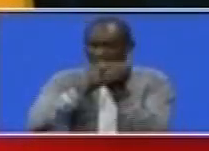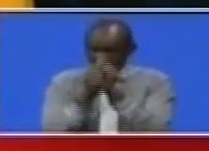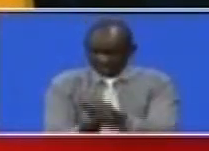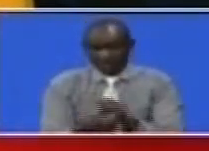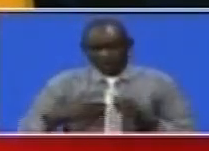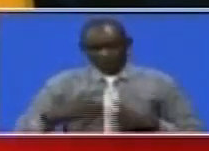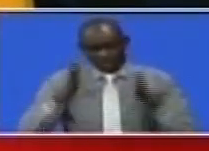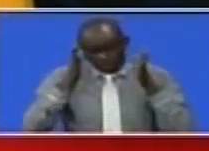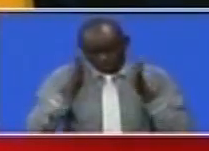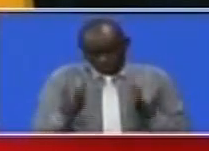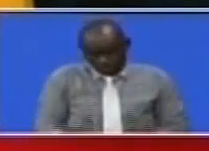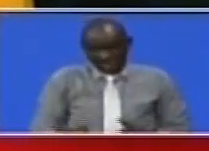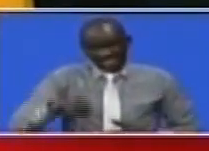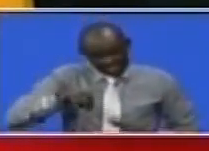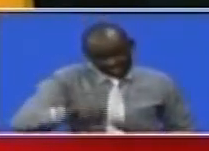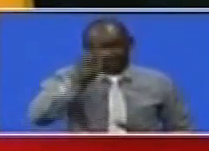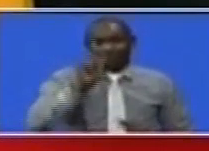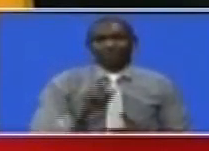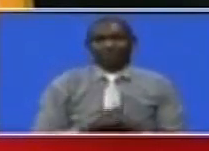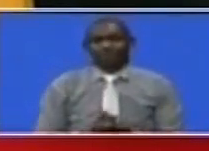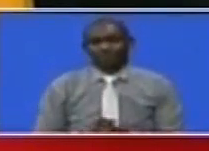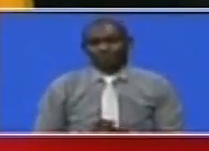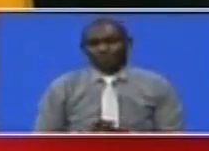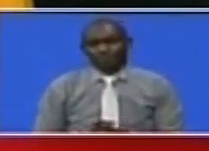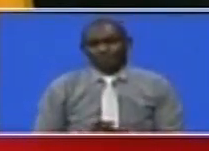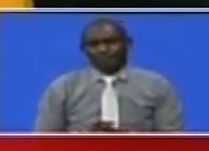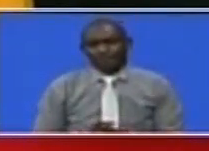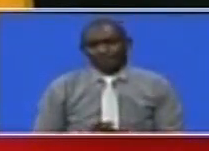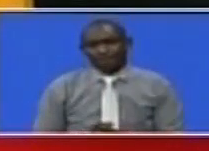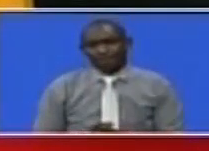of humanity itself.